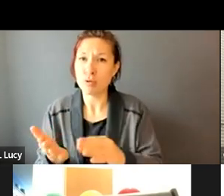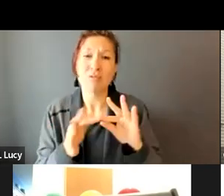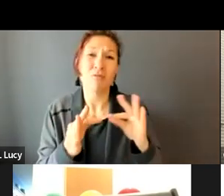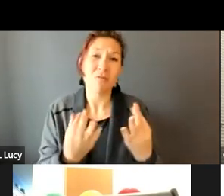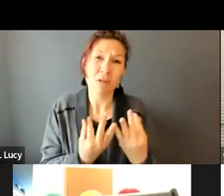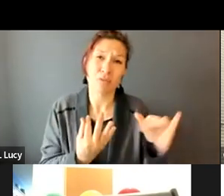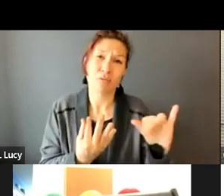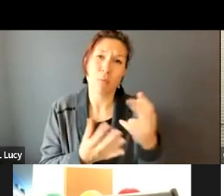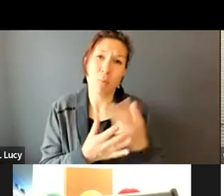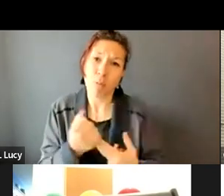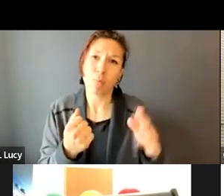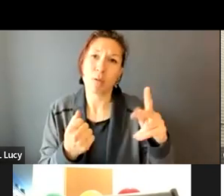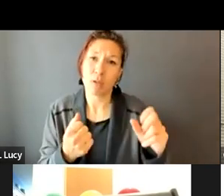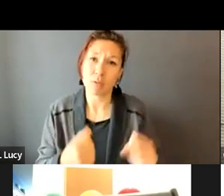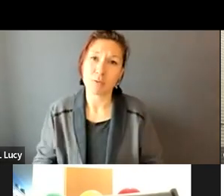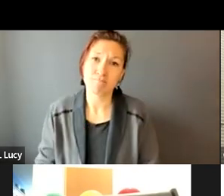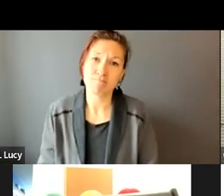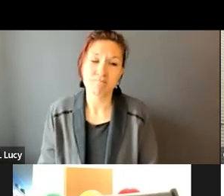at BPS